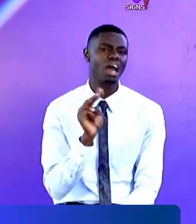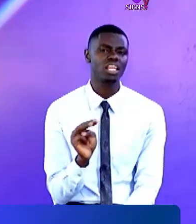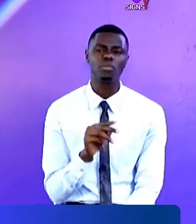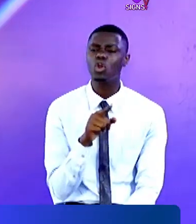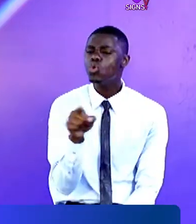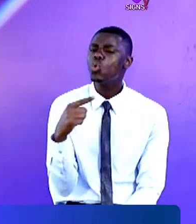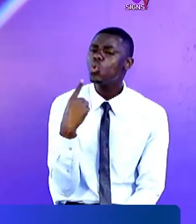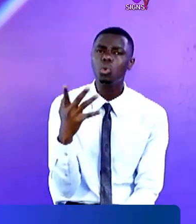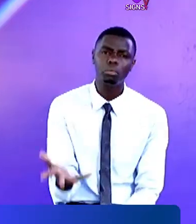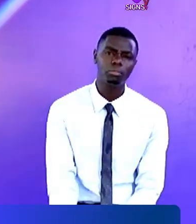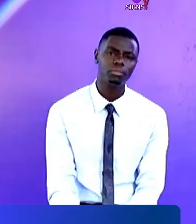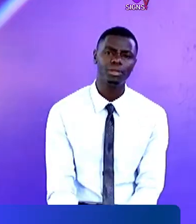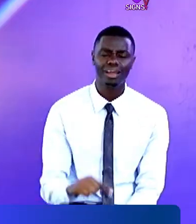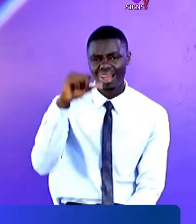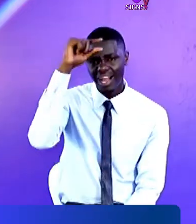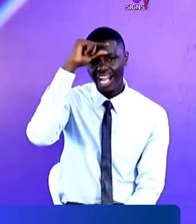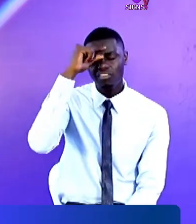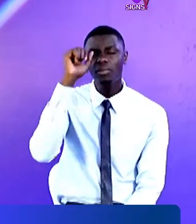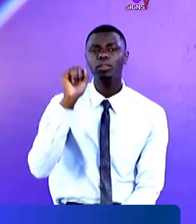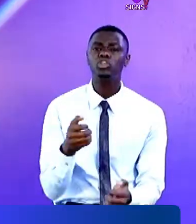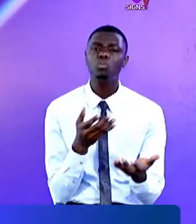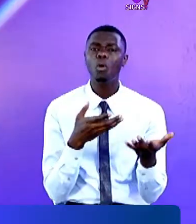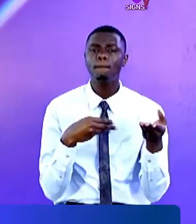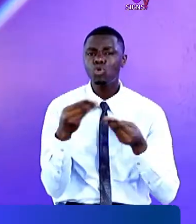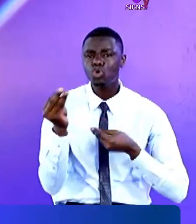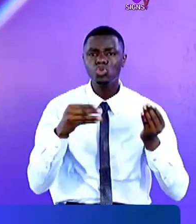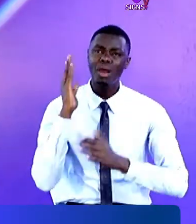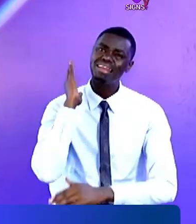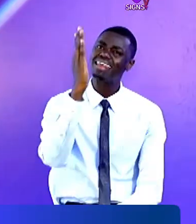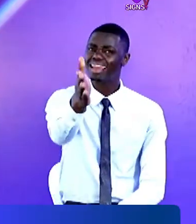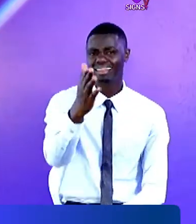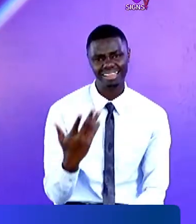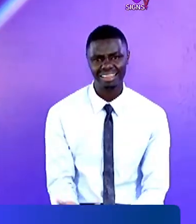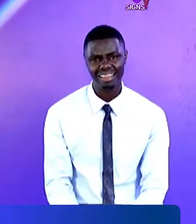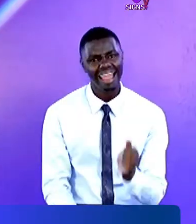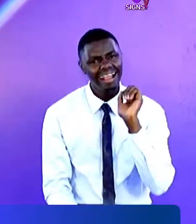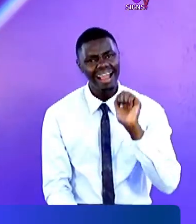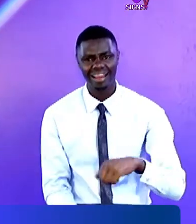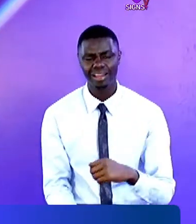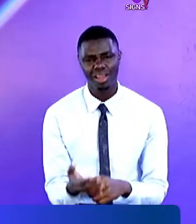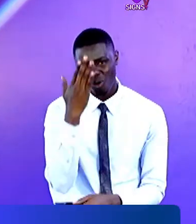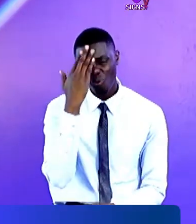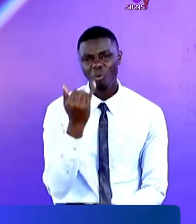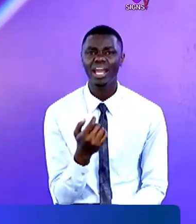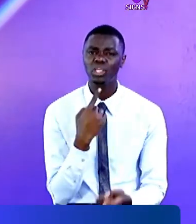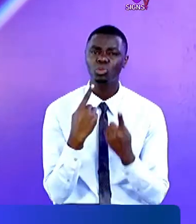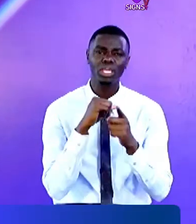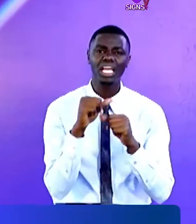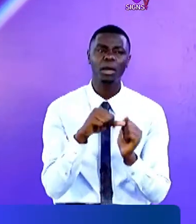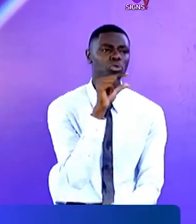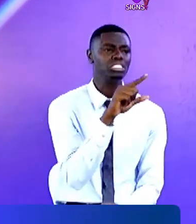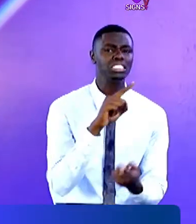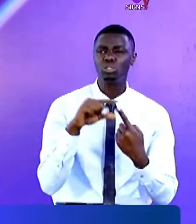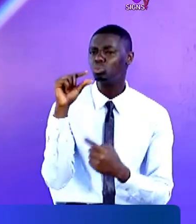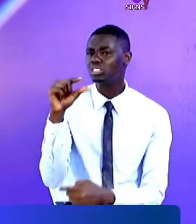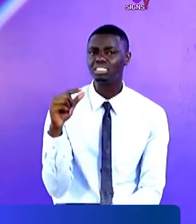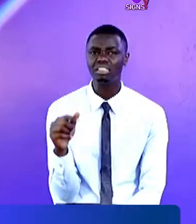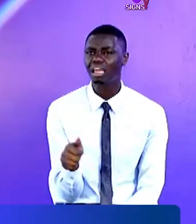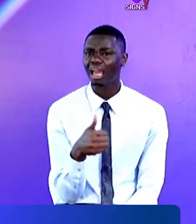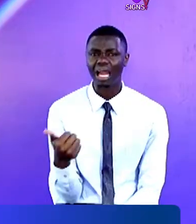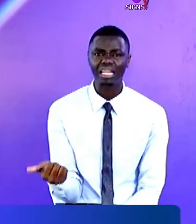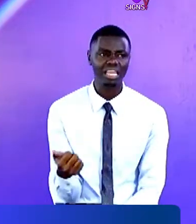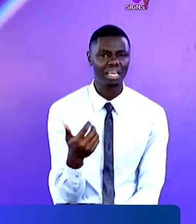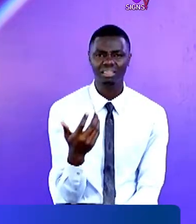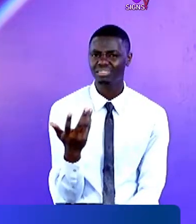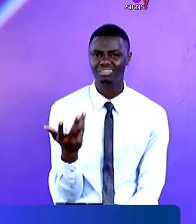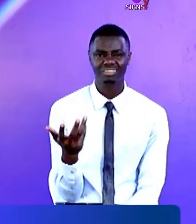brokers? Can't the government procure directly? Why are they talking about G2G on some things, others there is no